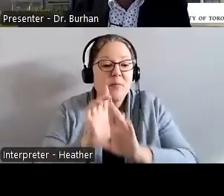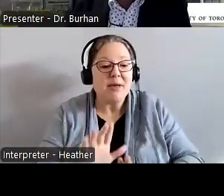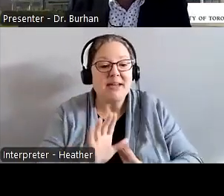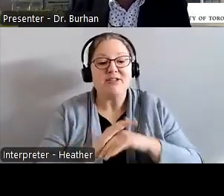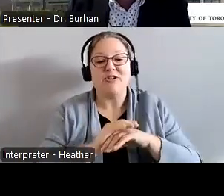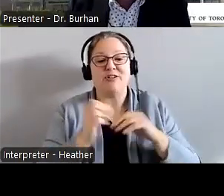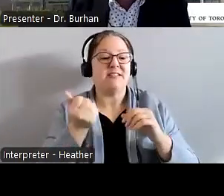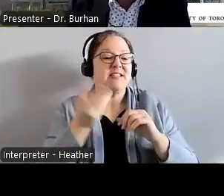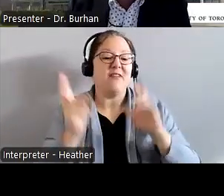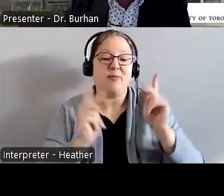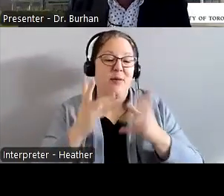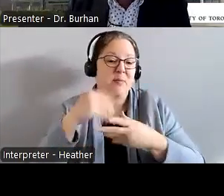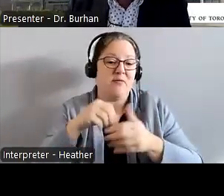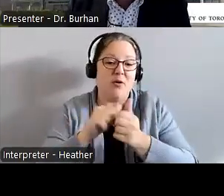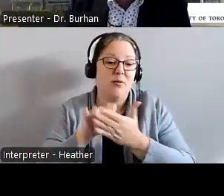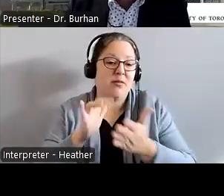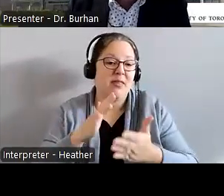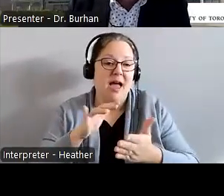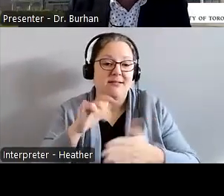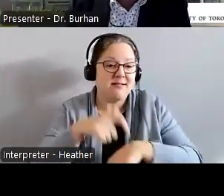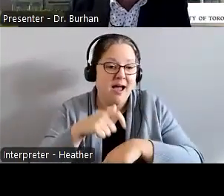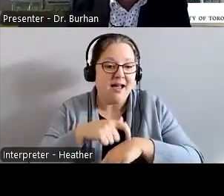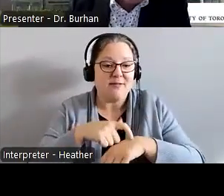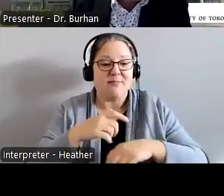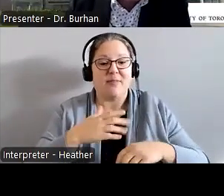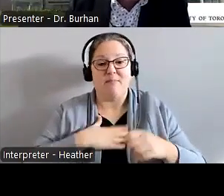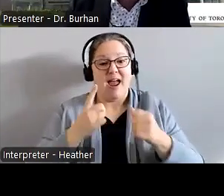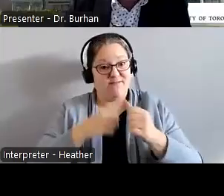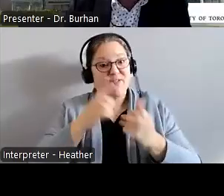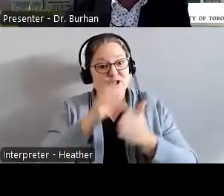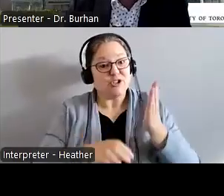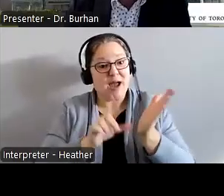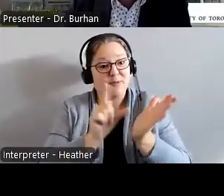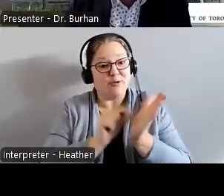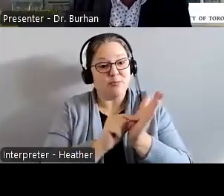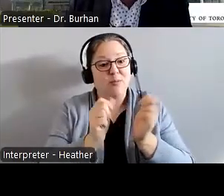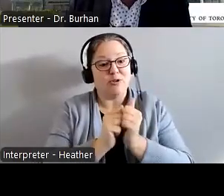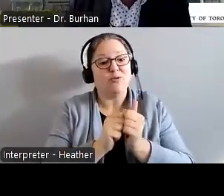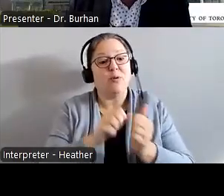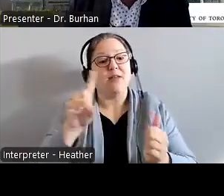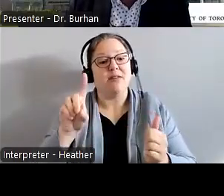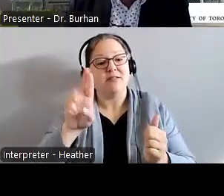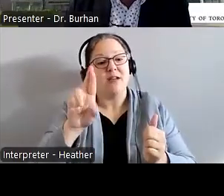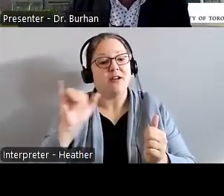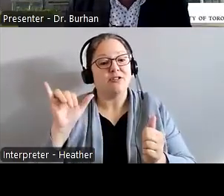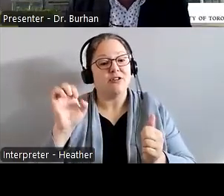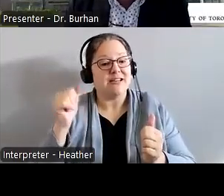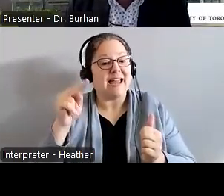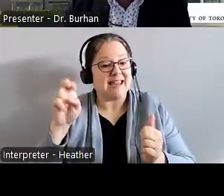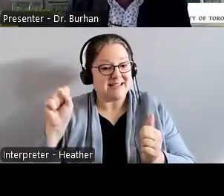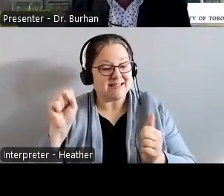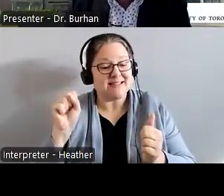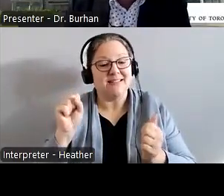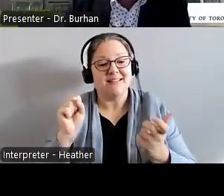during my residency. And in fact, my first chapter was published with Dr. Yates Conwell. And as you know, Dr. Jeff